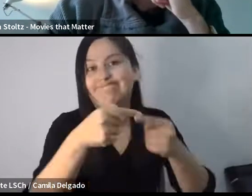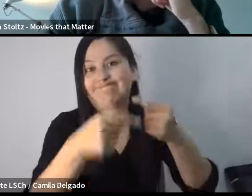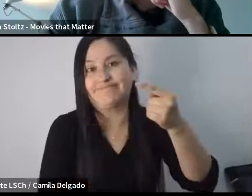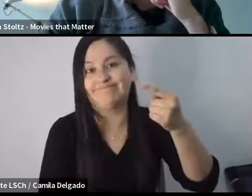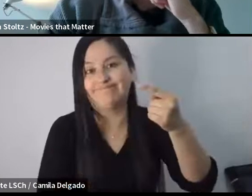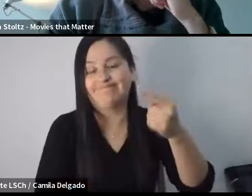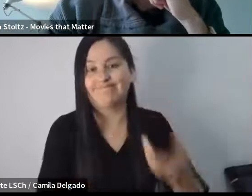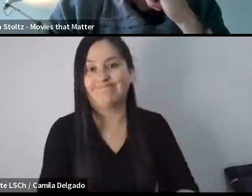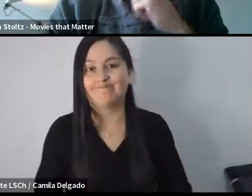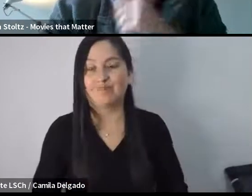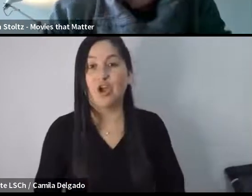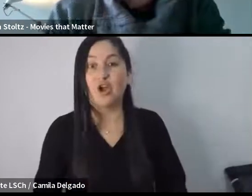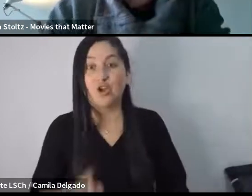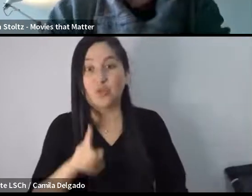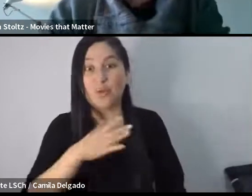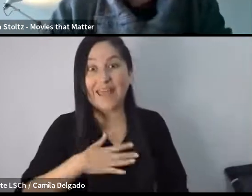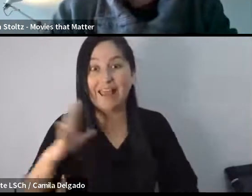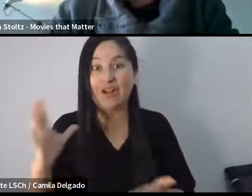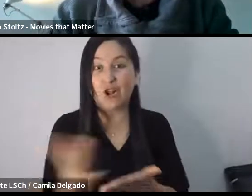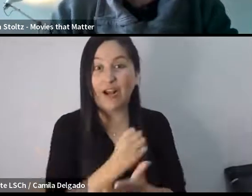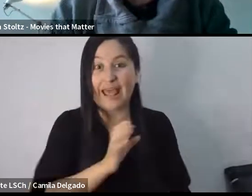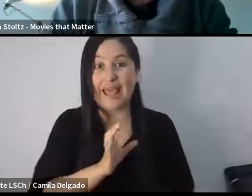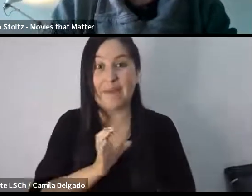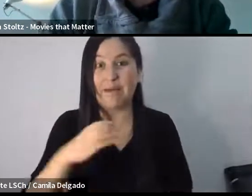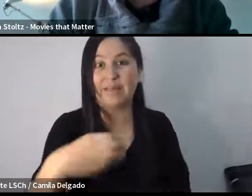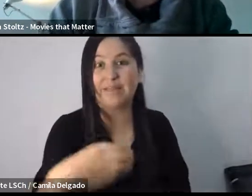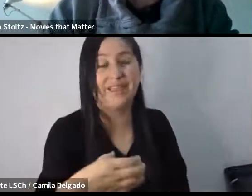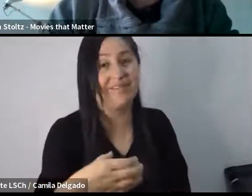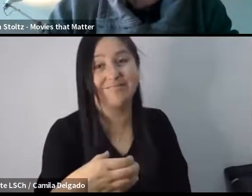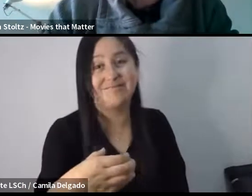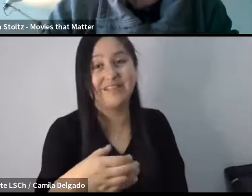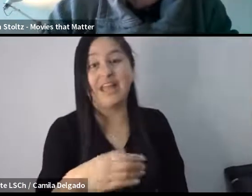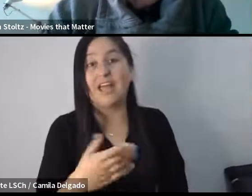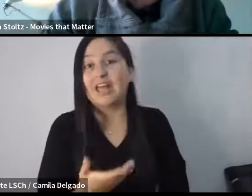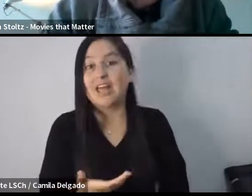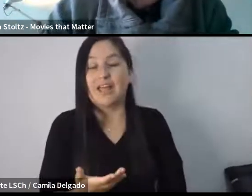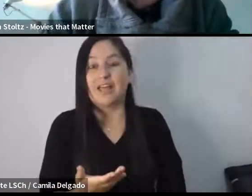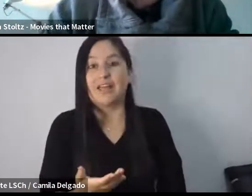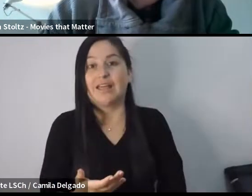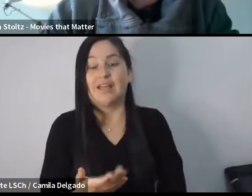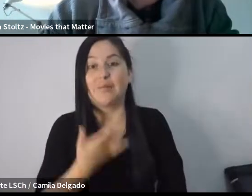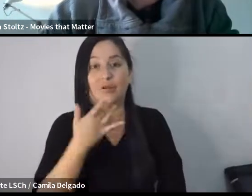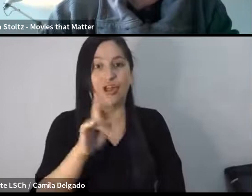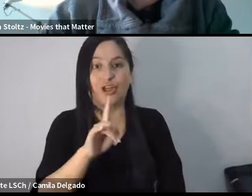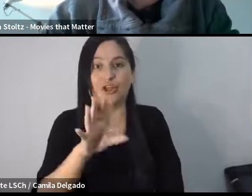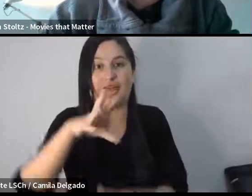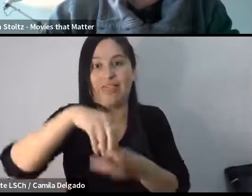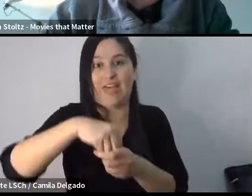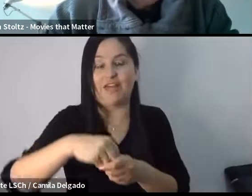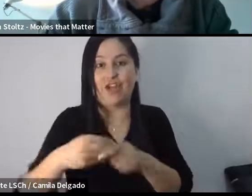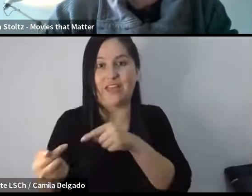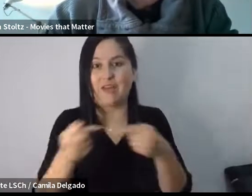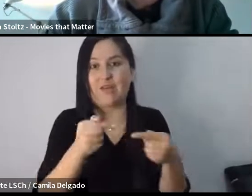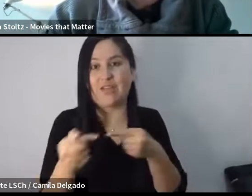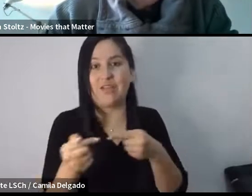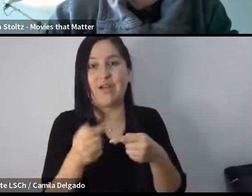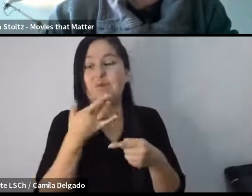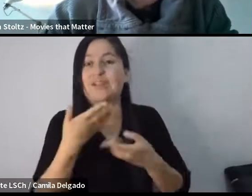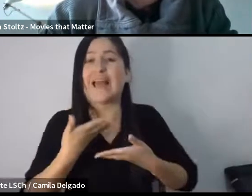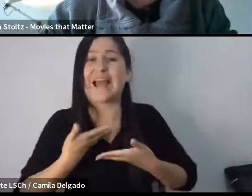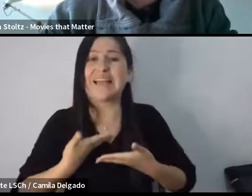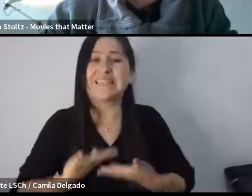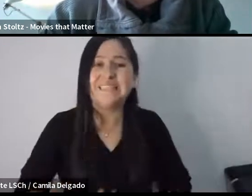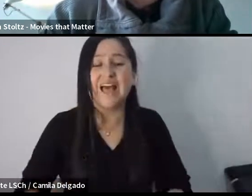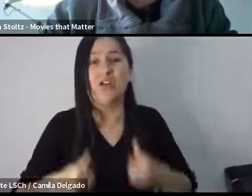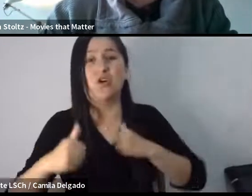discussion after the film because they are so like tired from what they saw that they just want to leave and not to think about